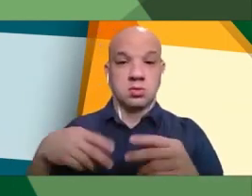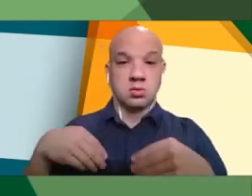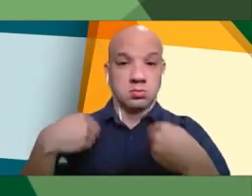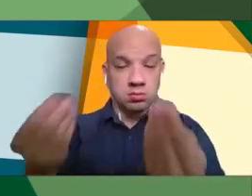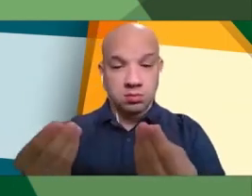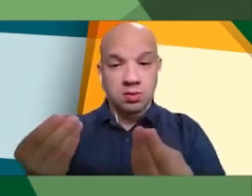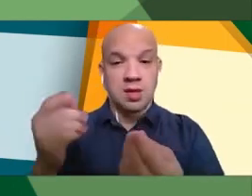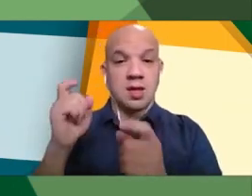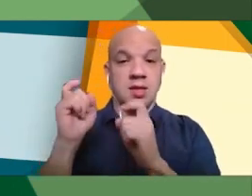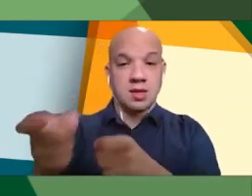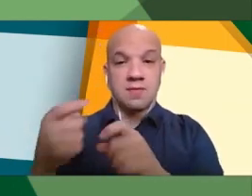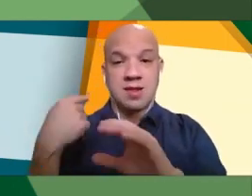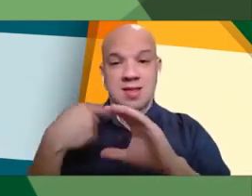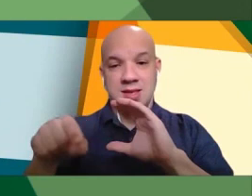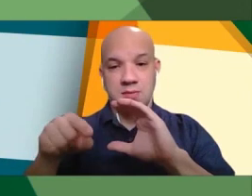email address.